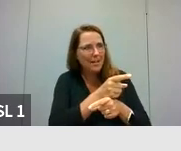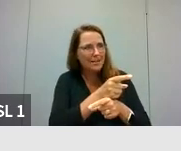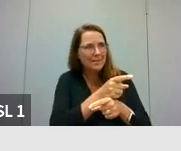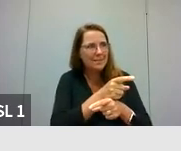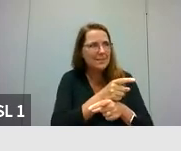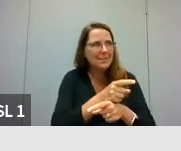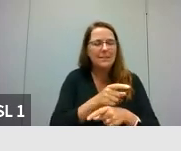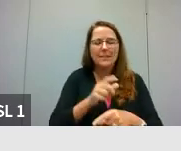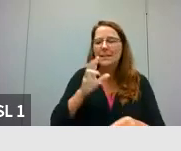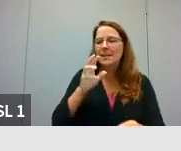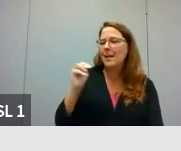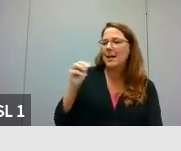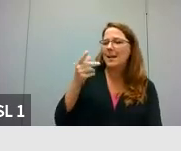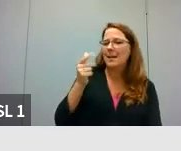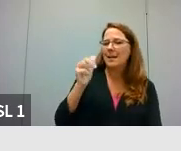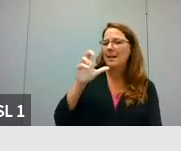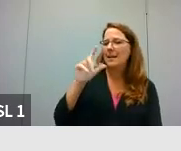No,